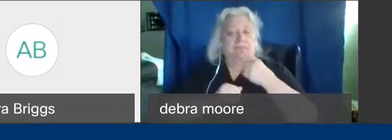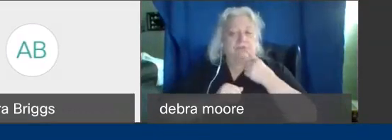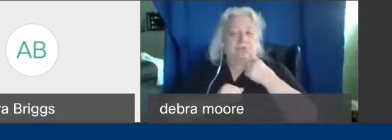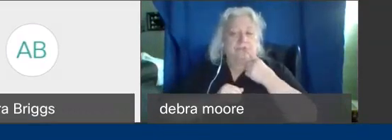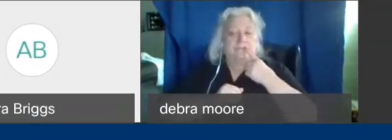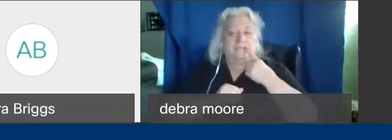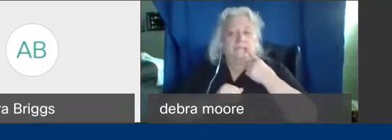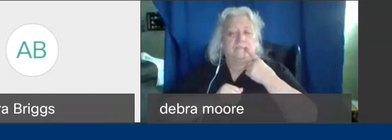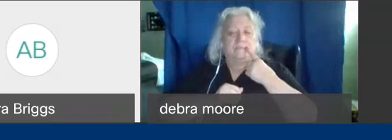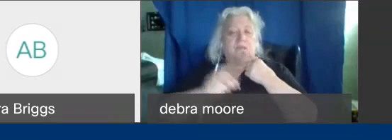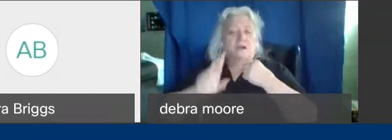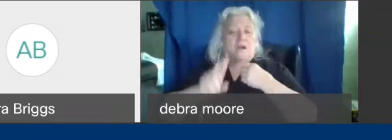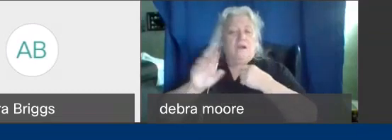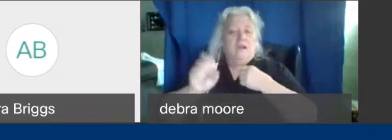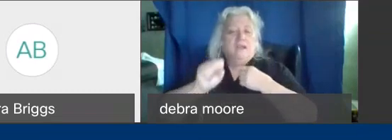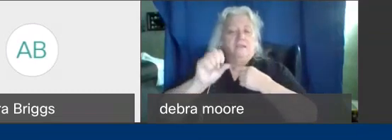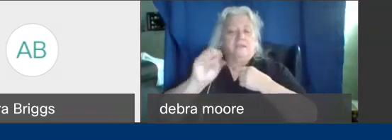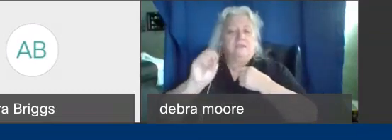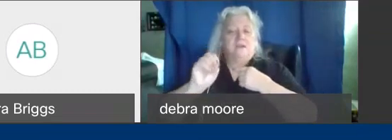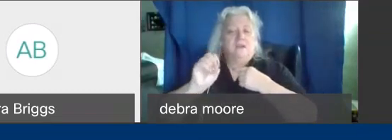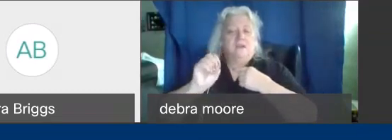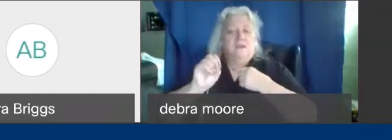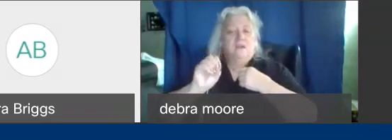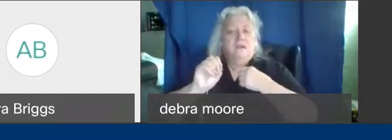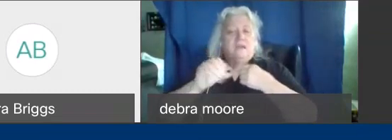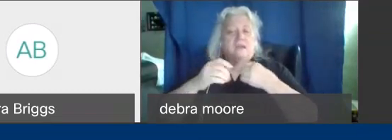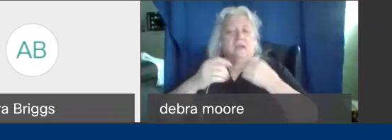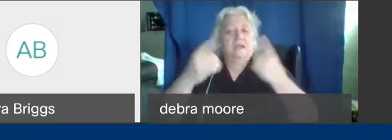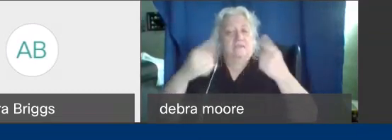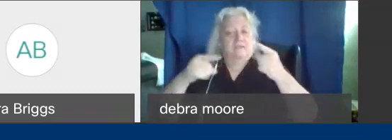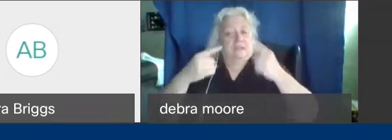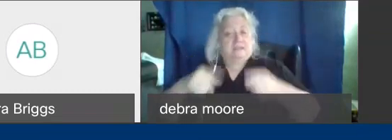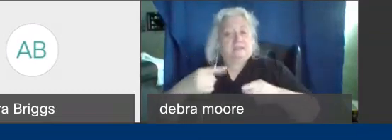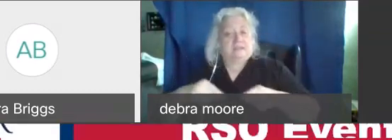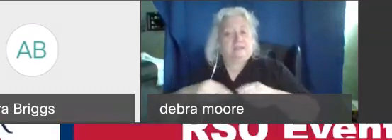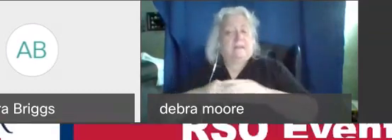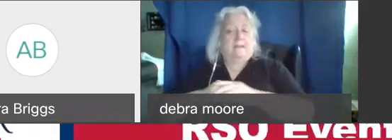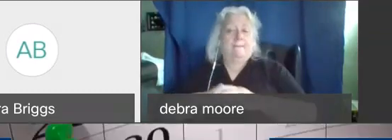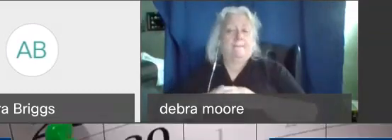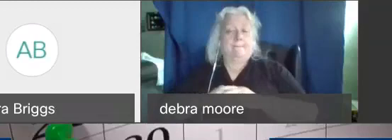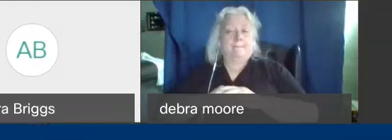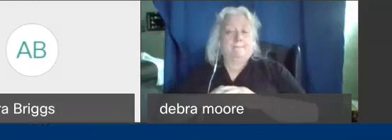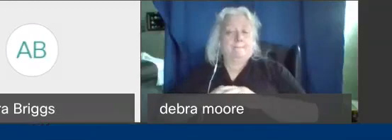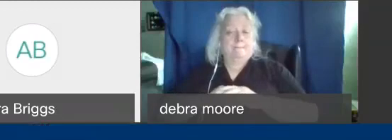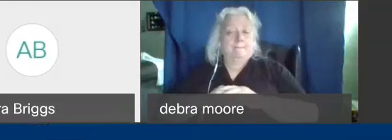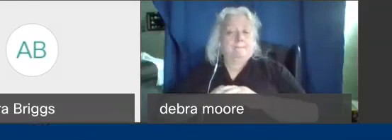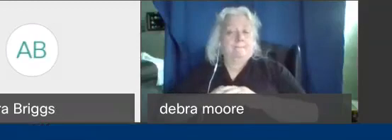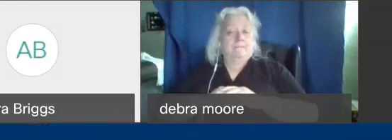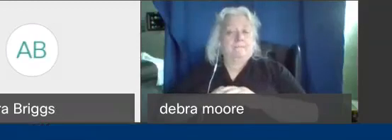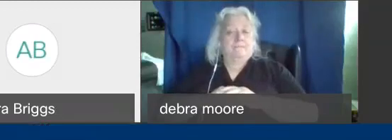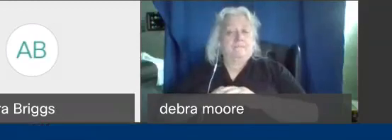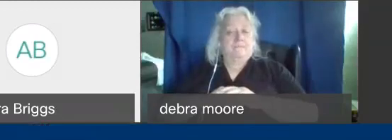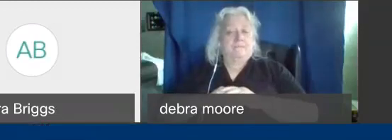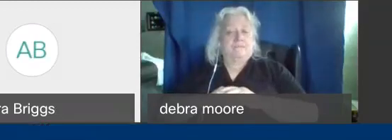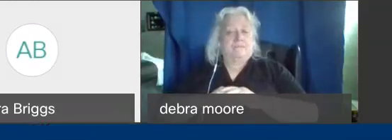Okay, next we're going to briefly touch on RSO events. So when hosting